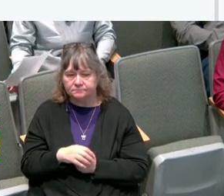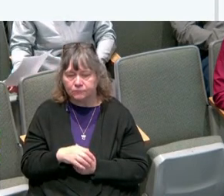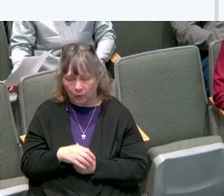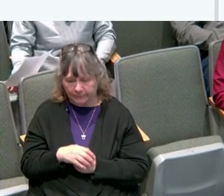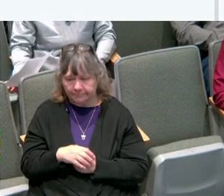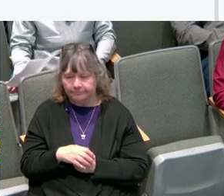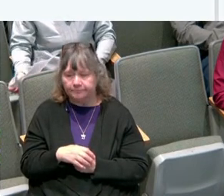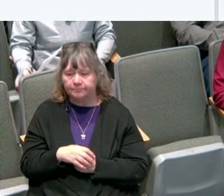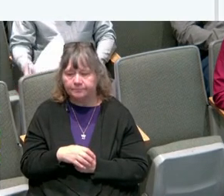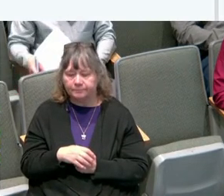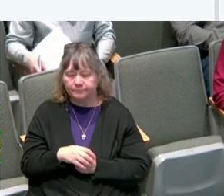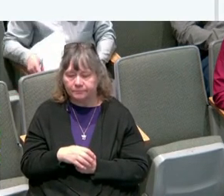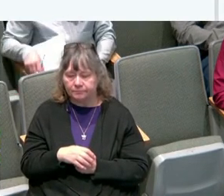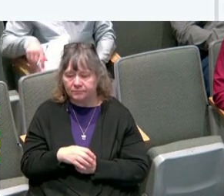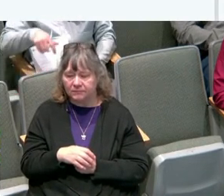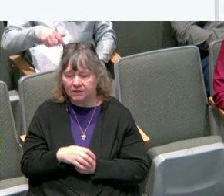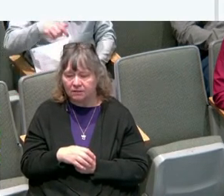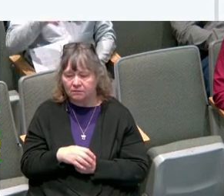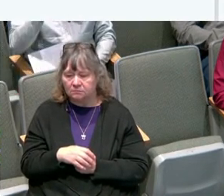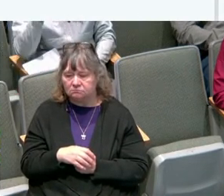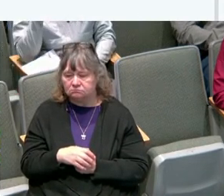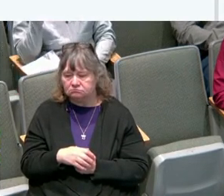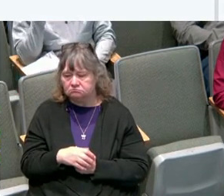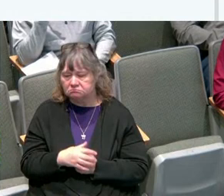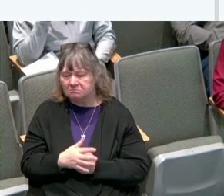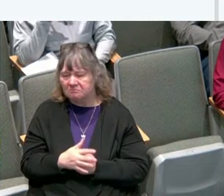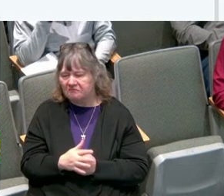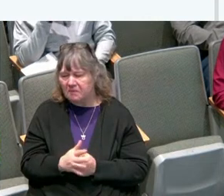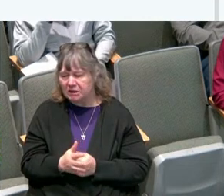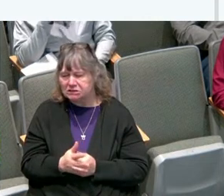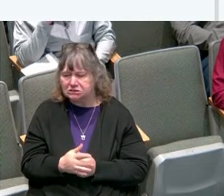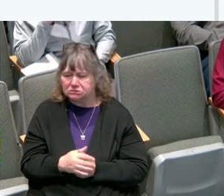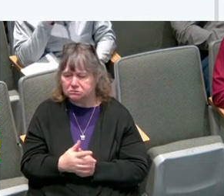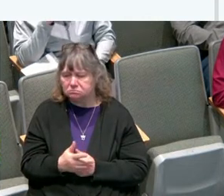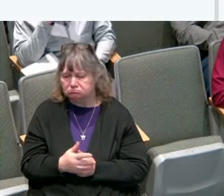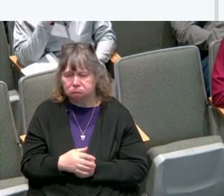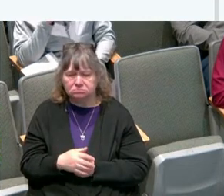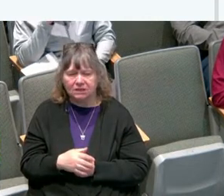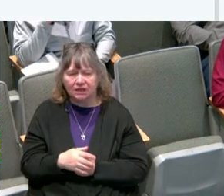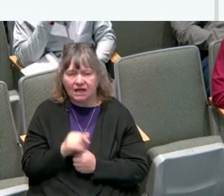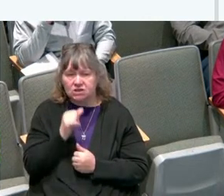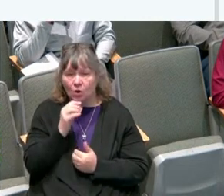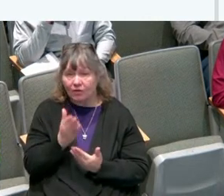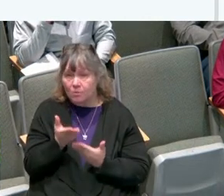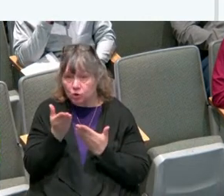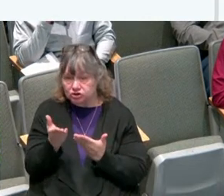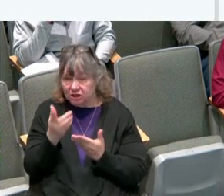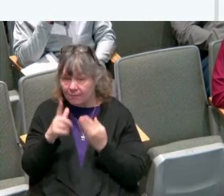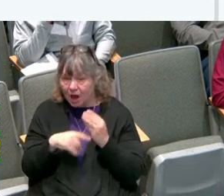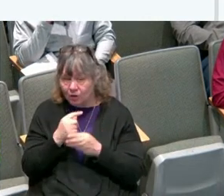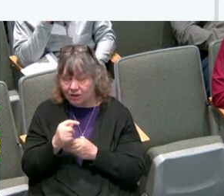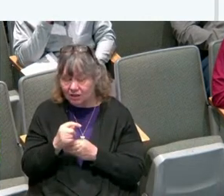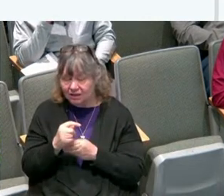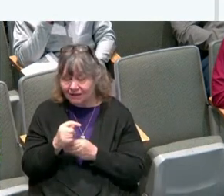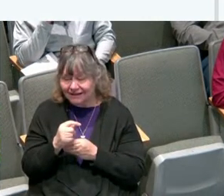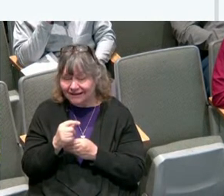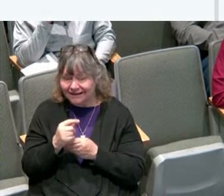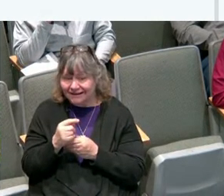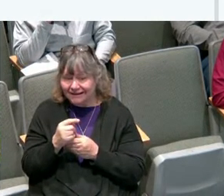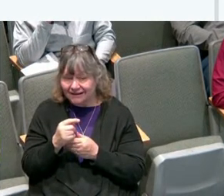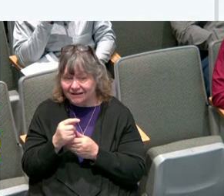okay so the motion before us is about acquiring